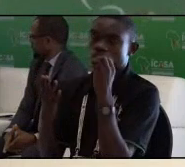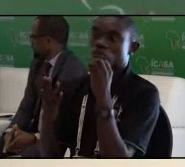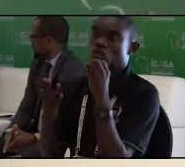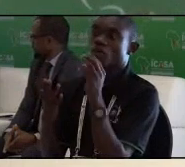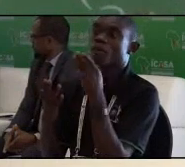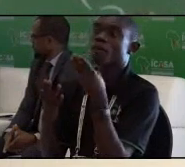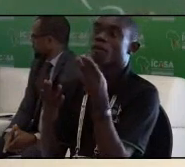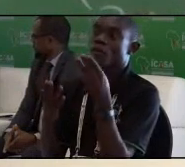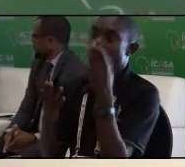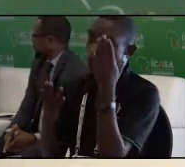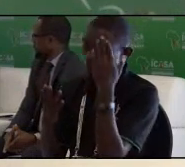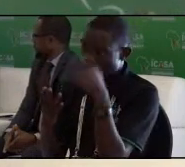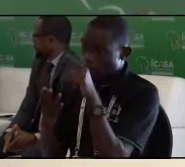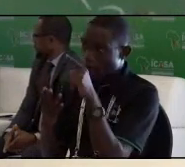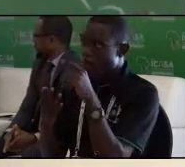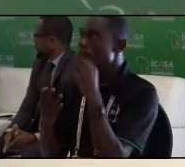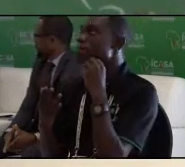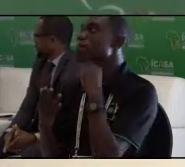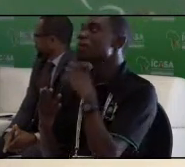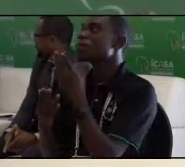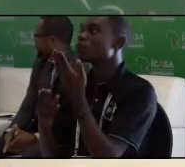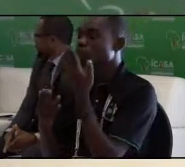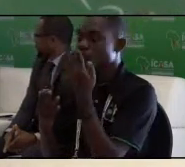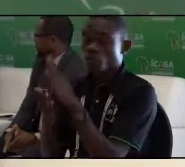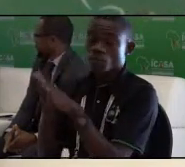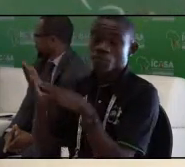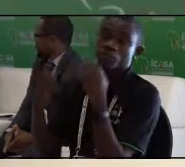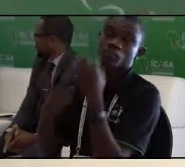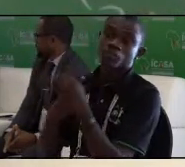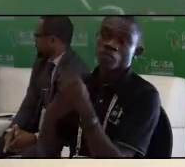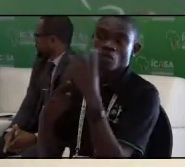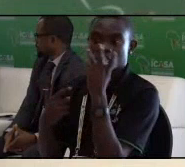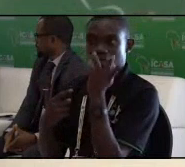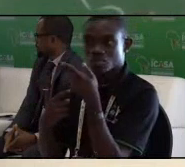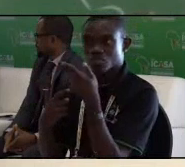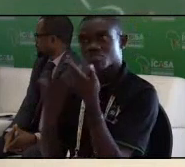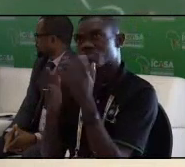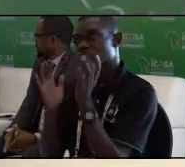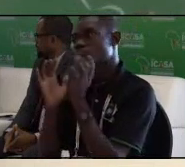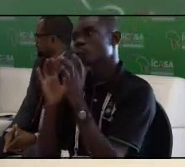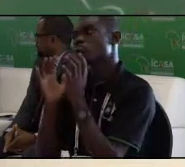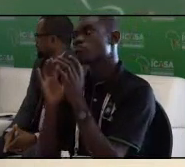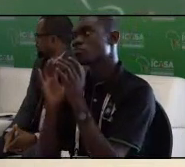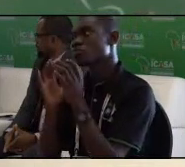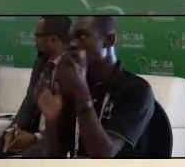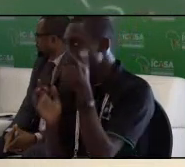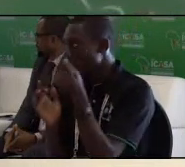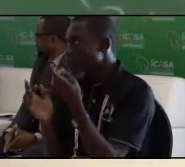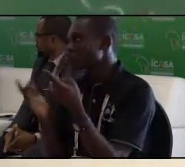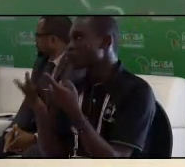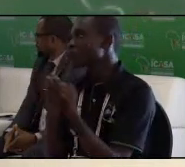these populations who can afford to go to pharmacies. And these same populations access online services.